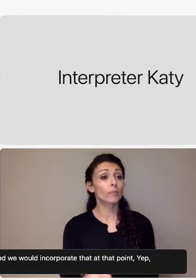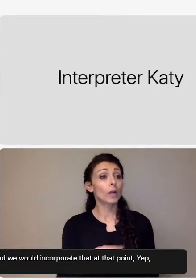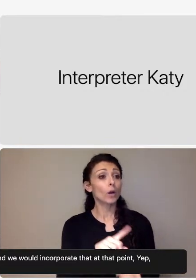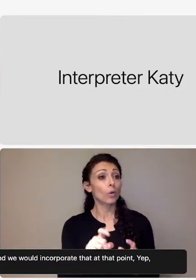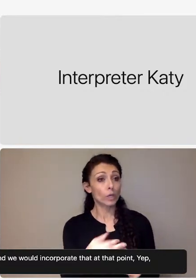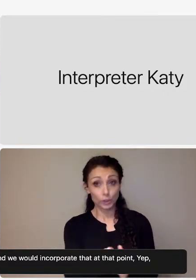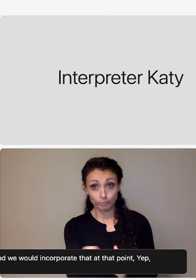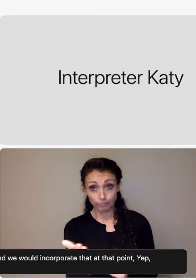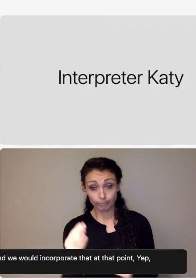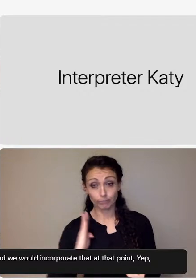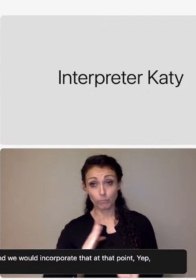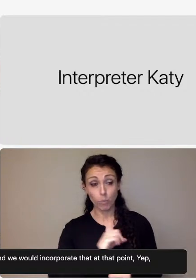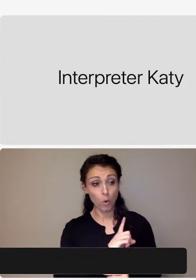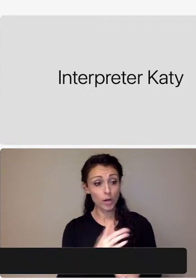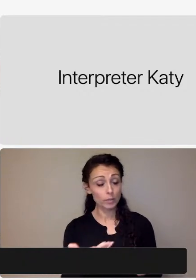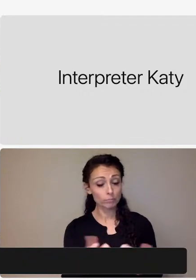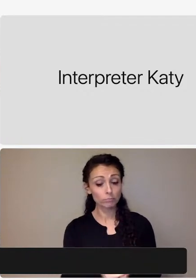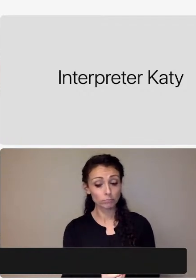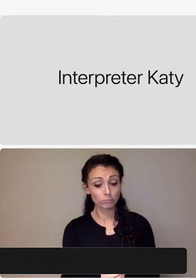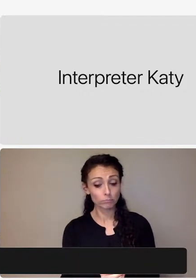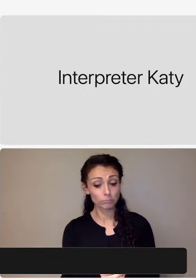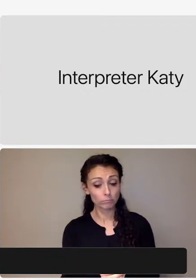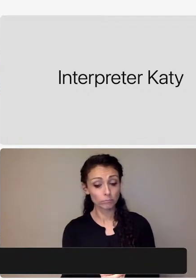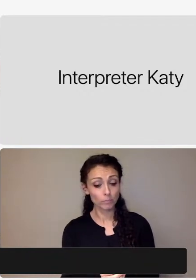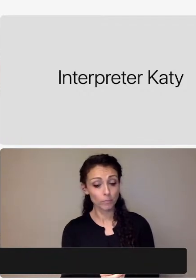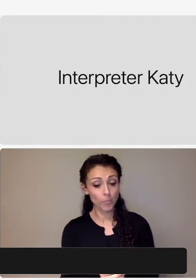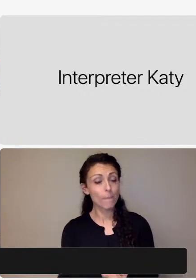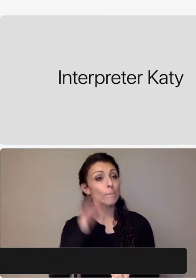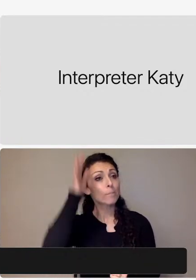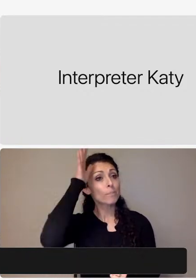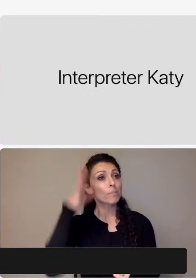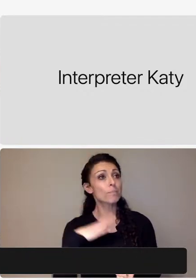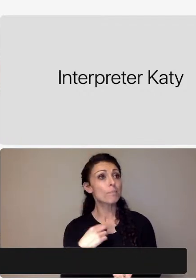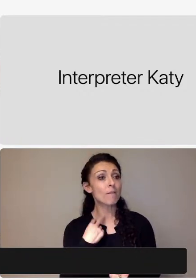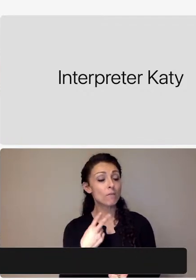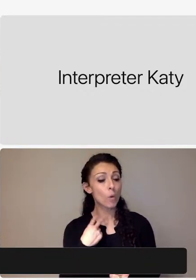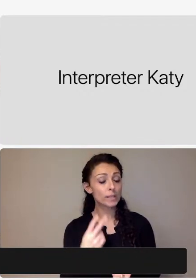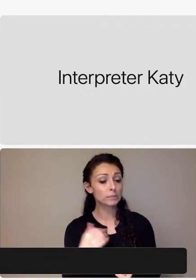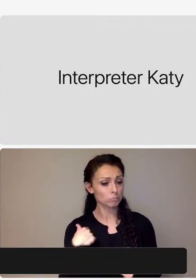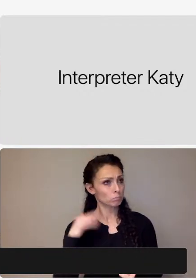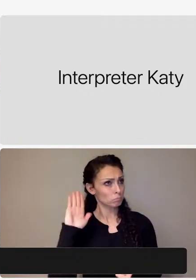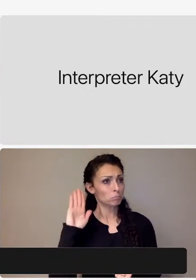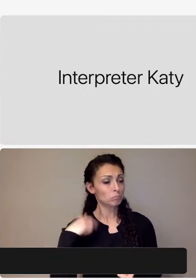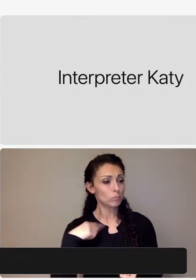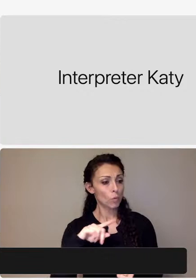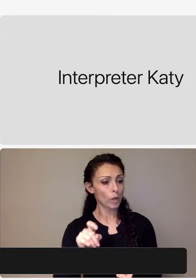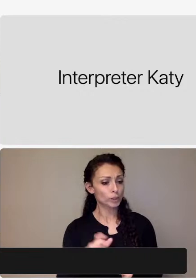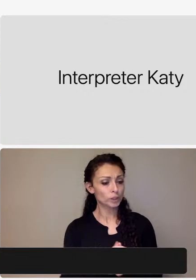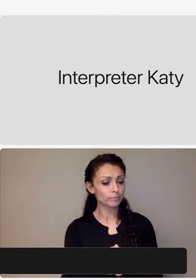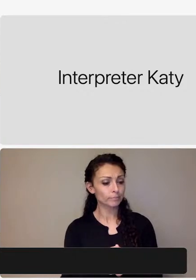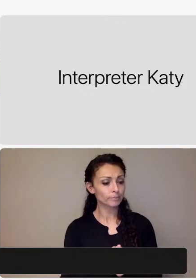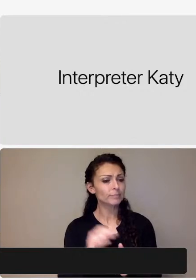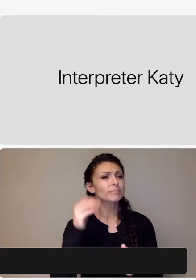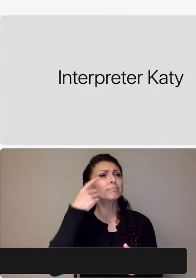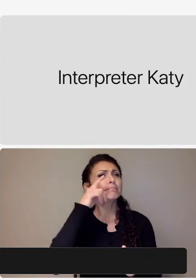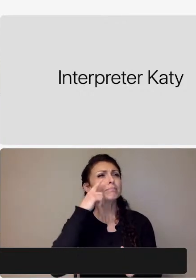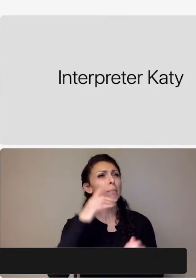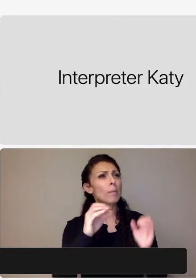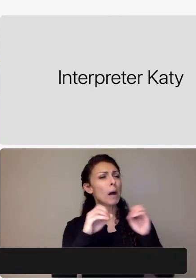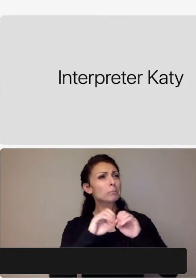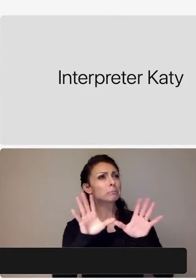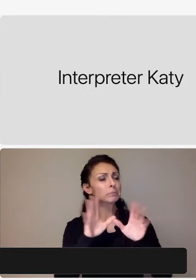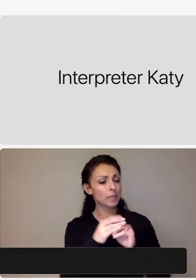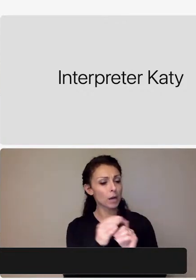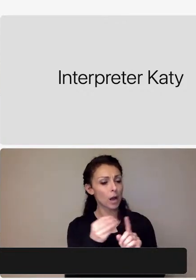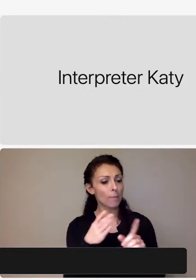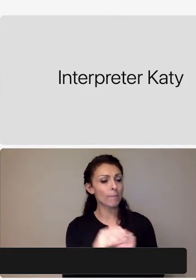any other questions yes um just if you could found a little bit upon the um the